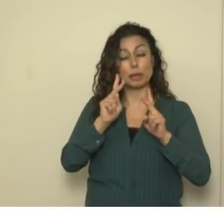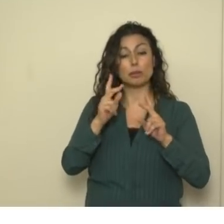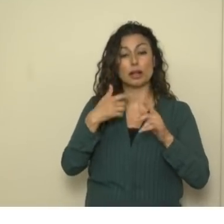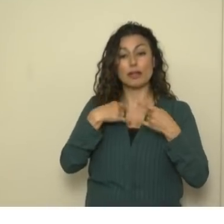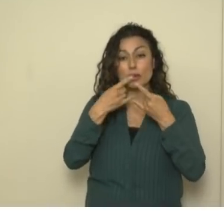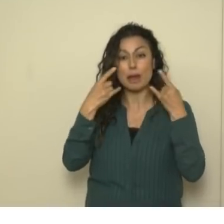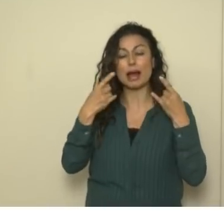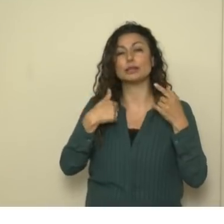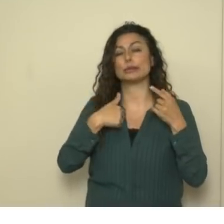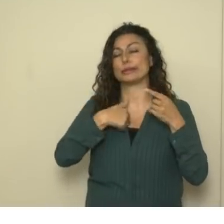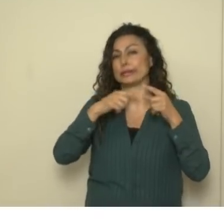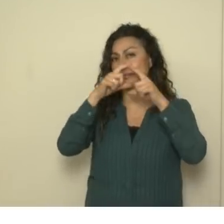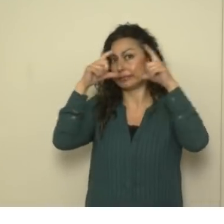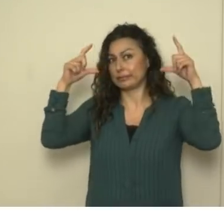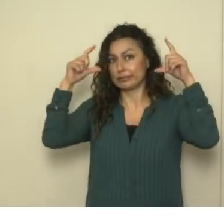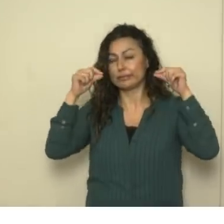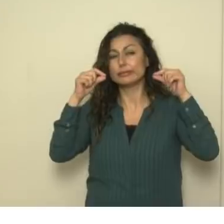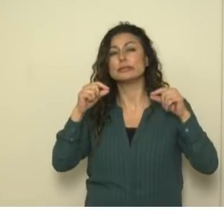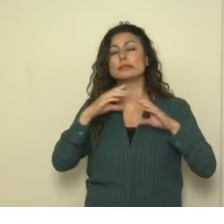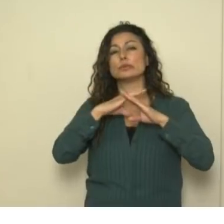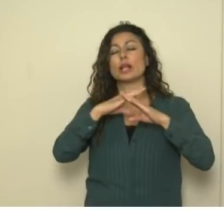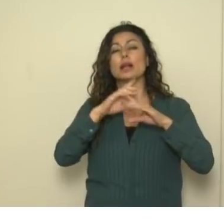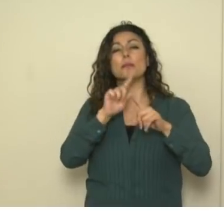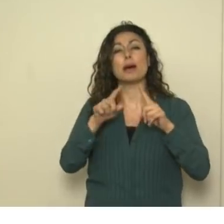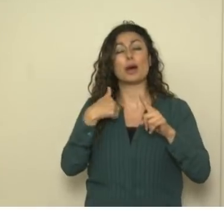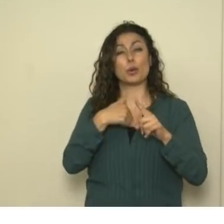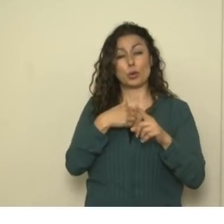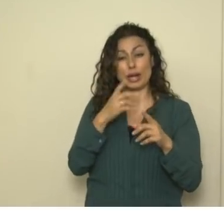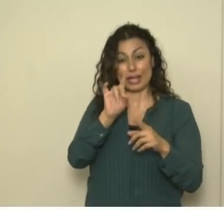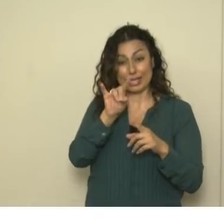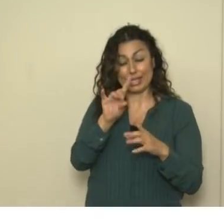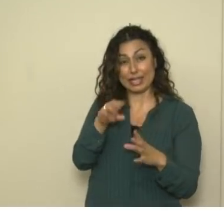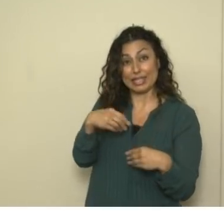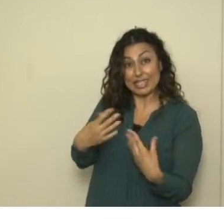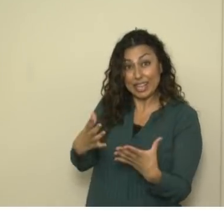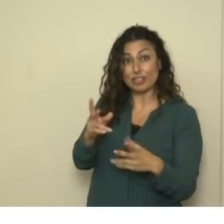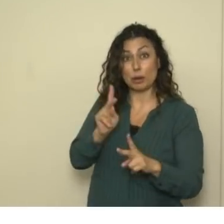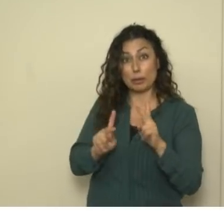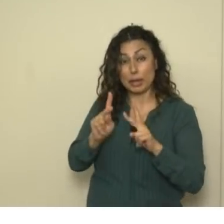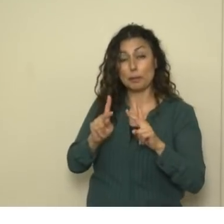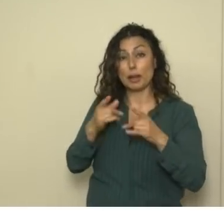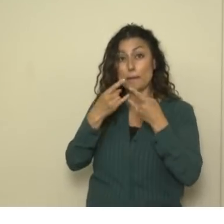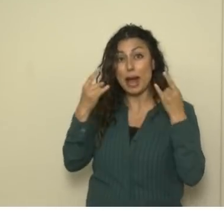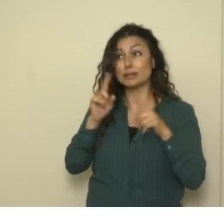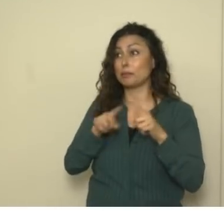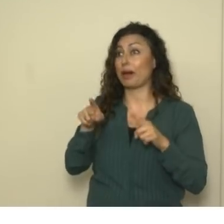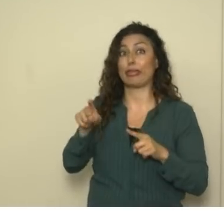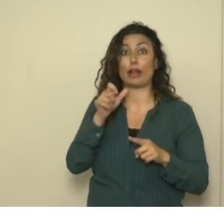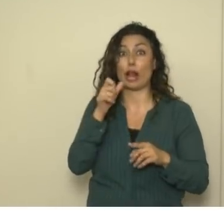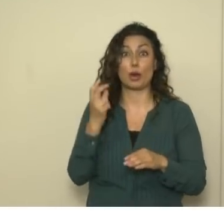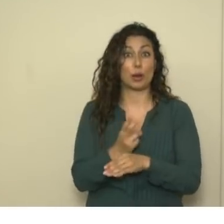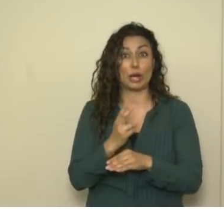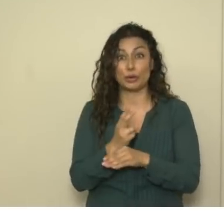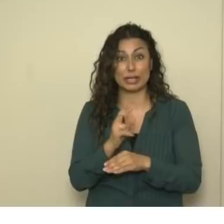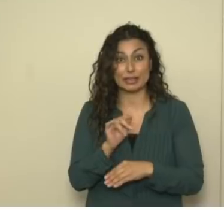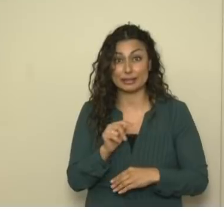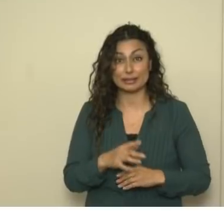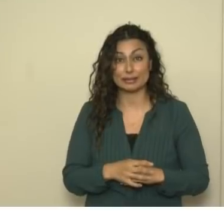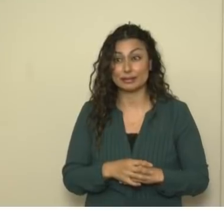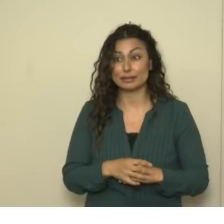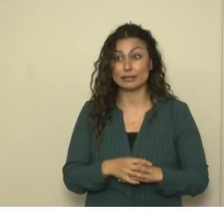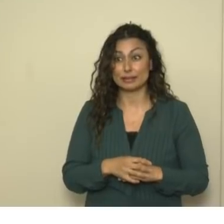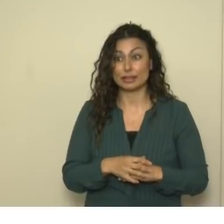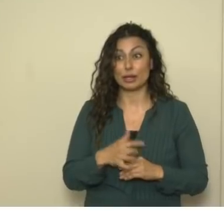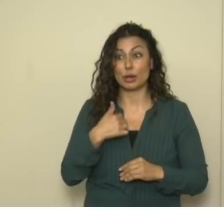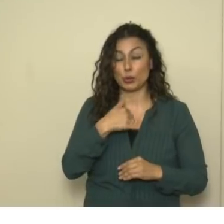easier. We've actually given people masks in this second photo. They are not wearing masks.